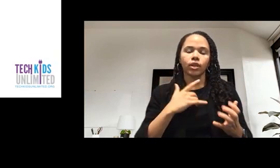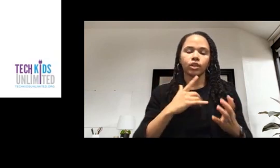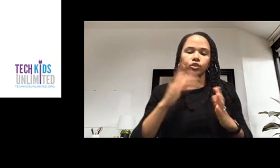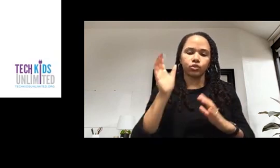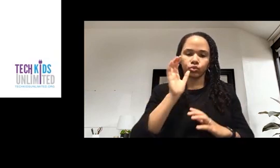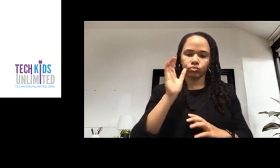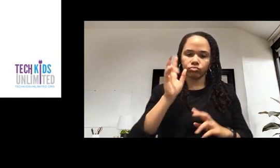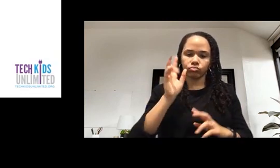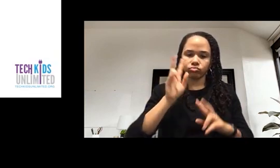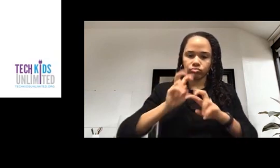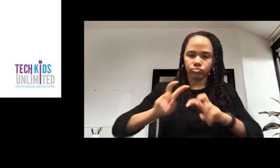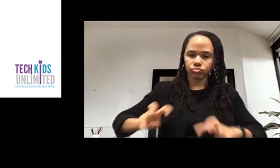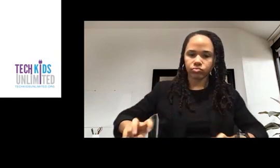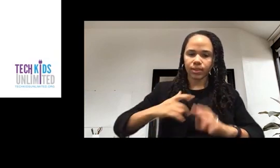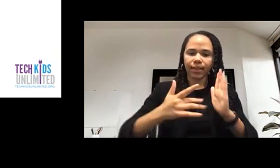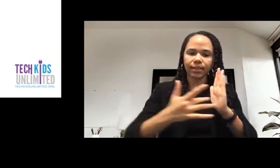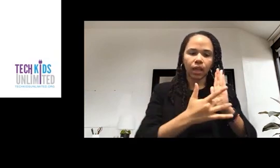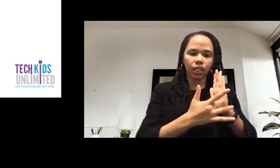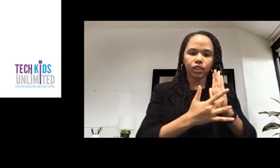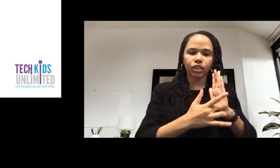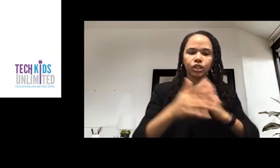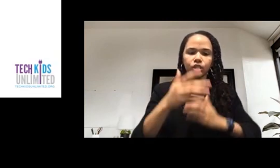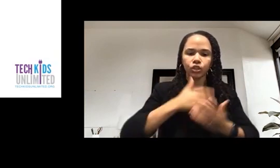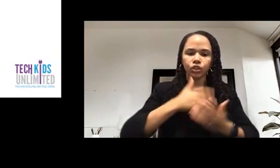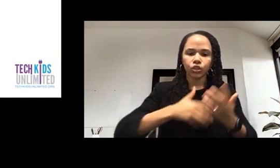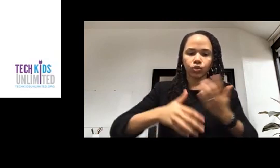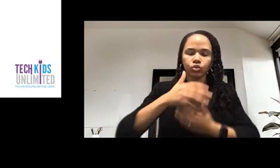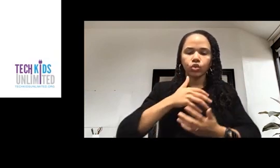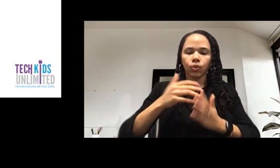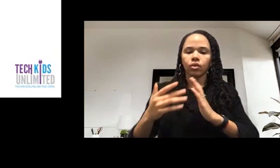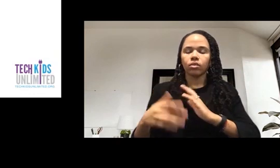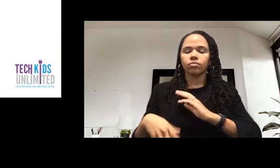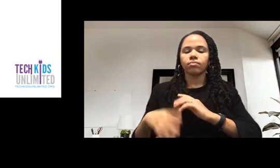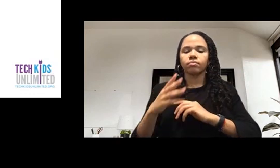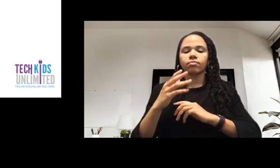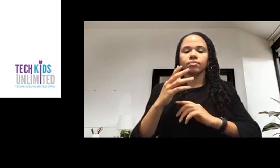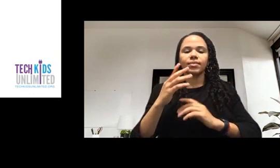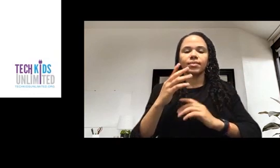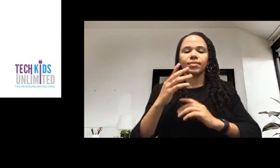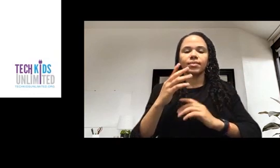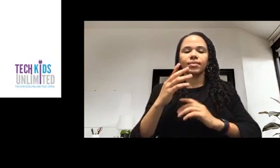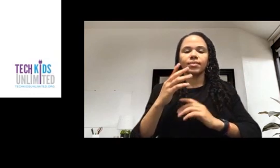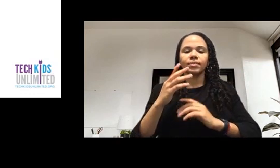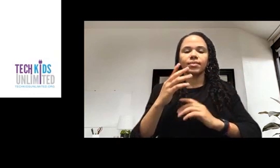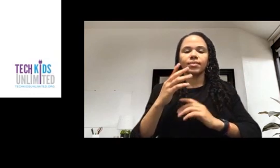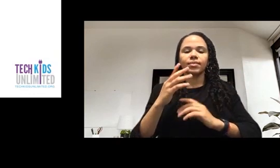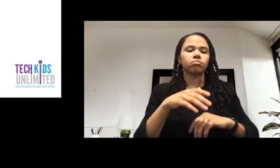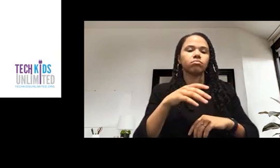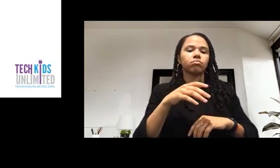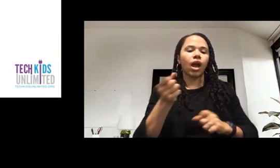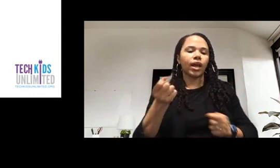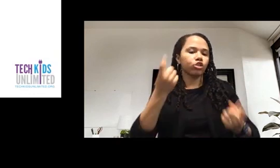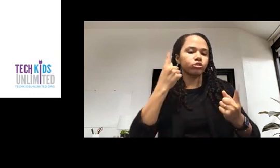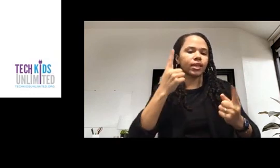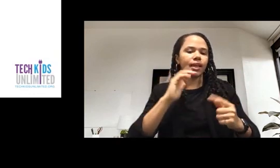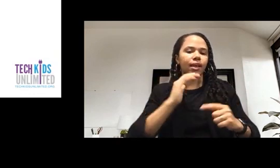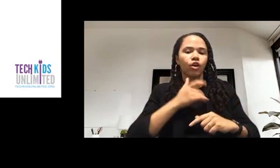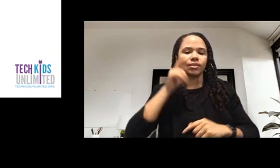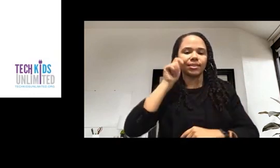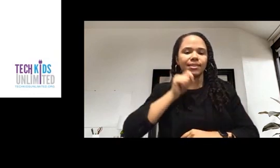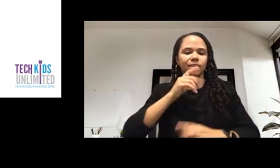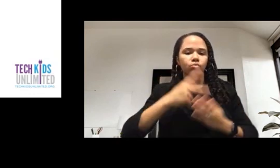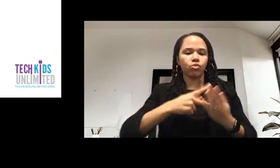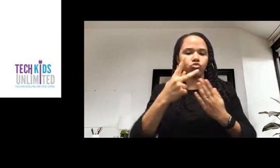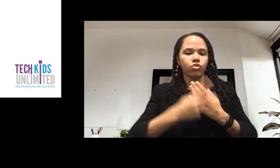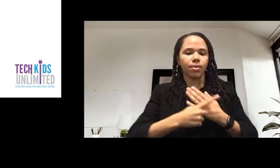job skills, and the self-understanding of teens in our program. And so she sort of like slapped a lot of spaghetti against the wall to see like